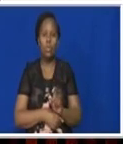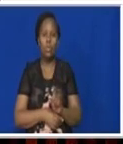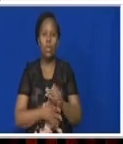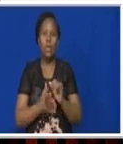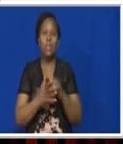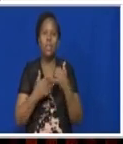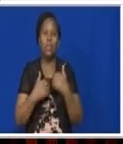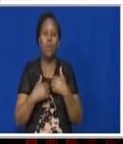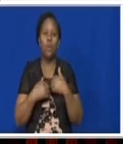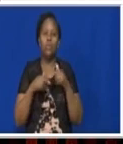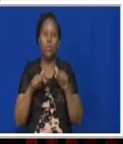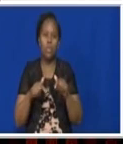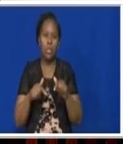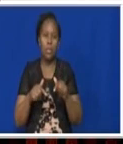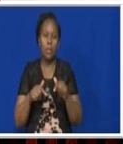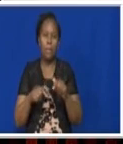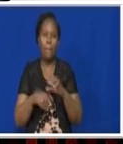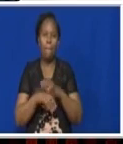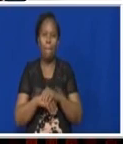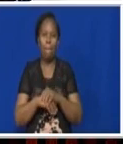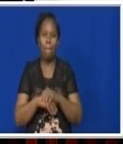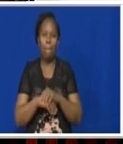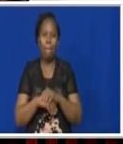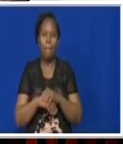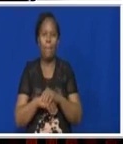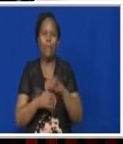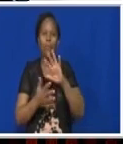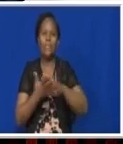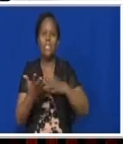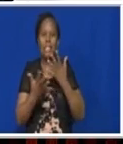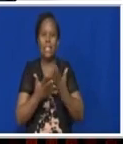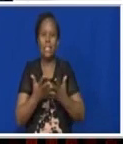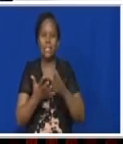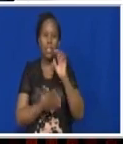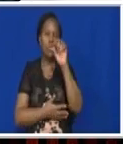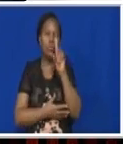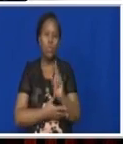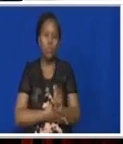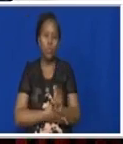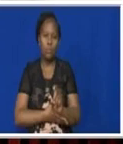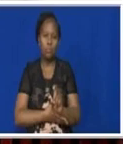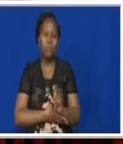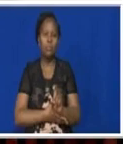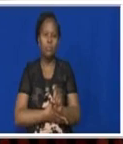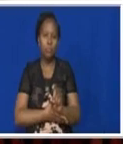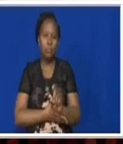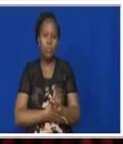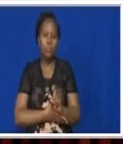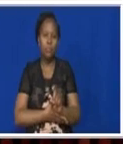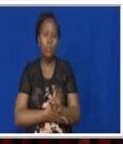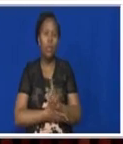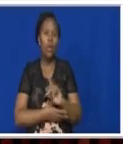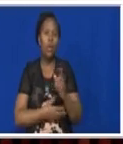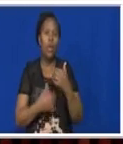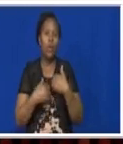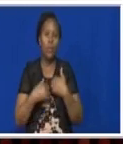going to deal with is what you call the structured question. Structured question, whereby